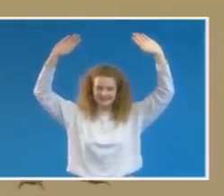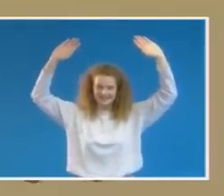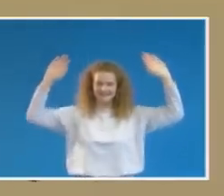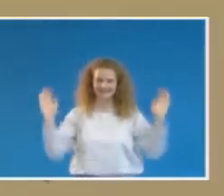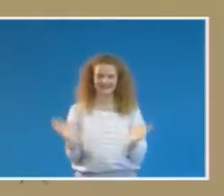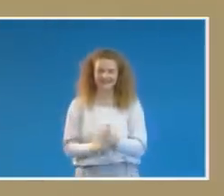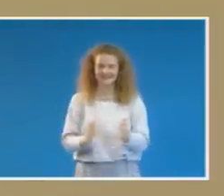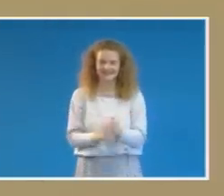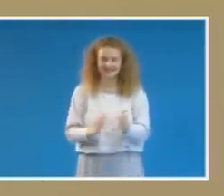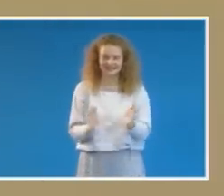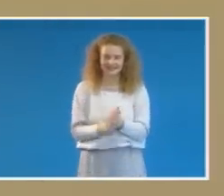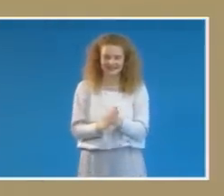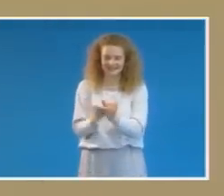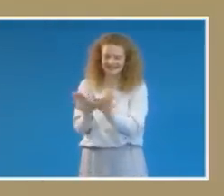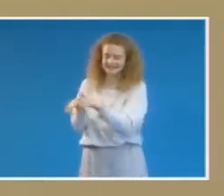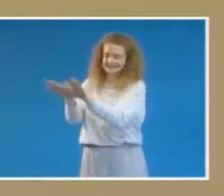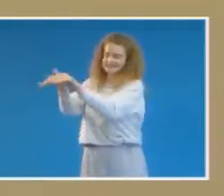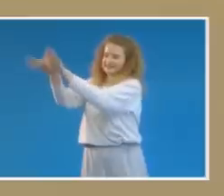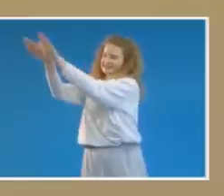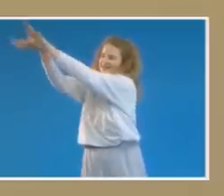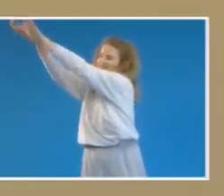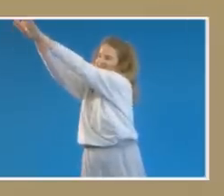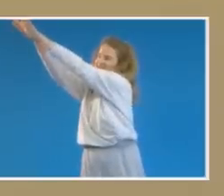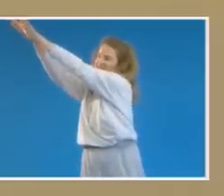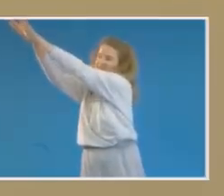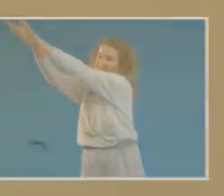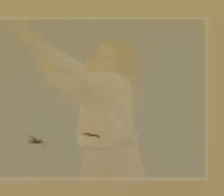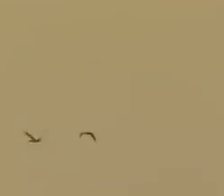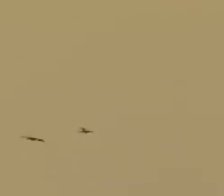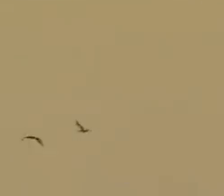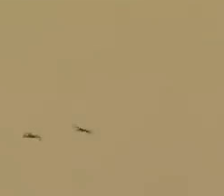the sky. Clap, clap hands, and away they fly.